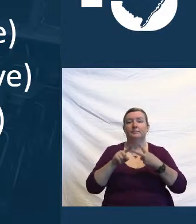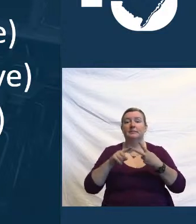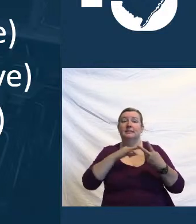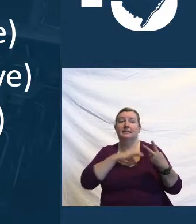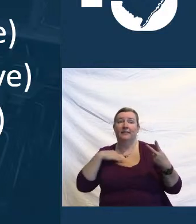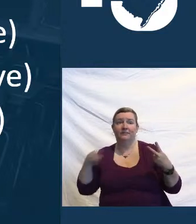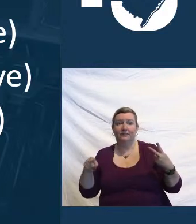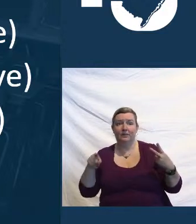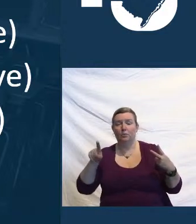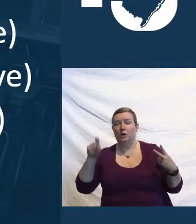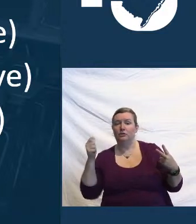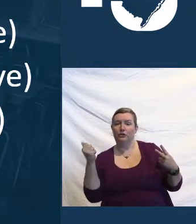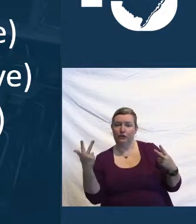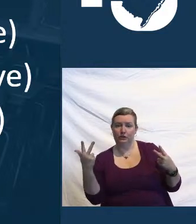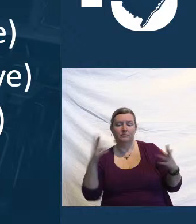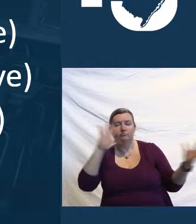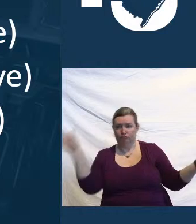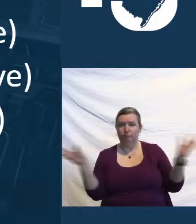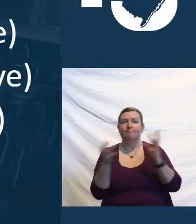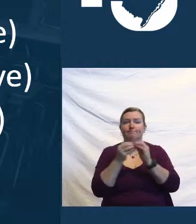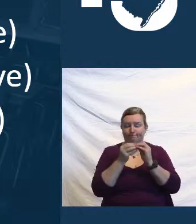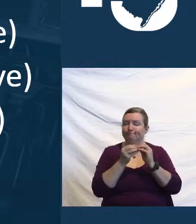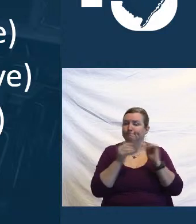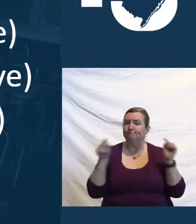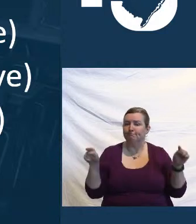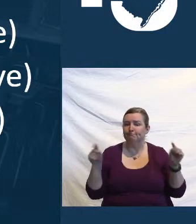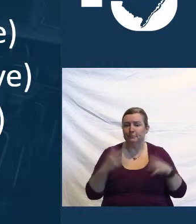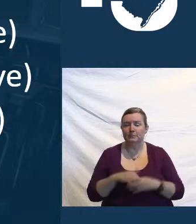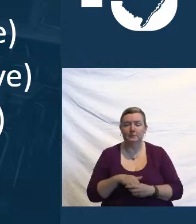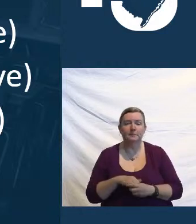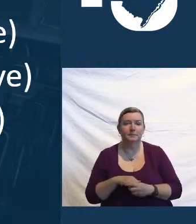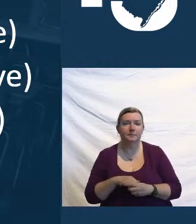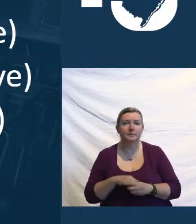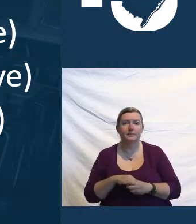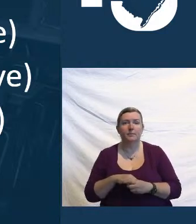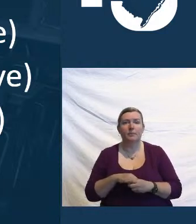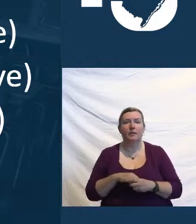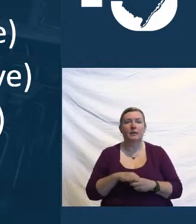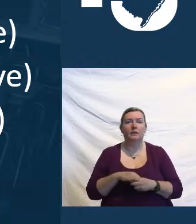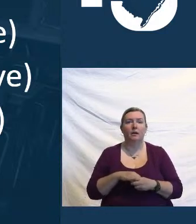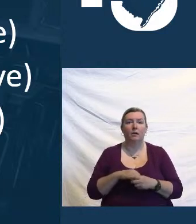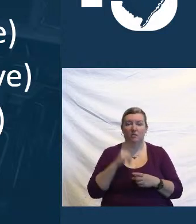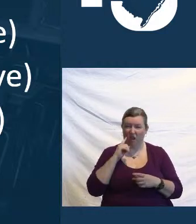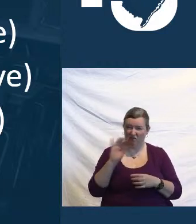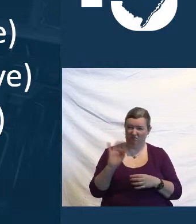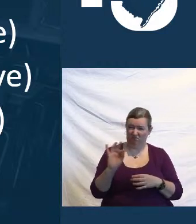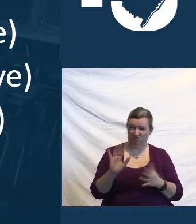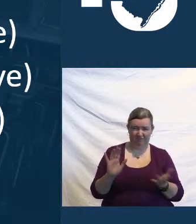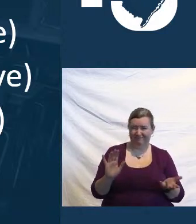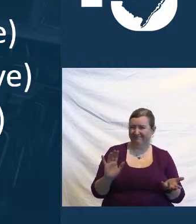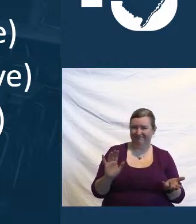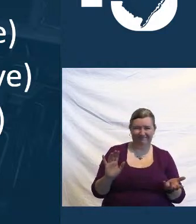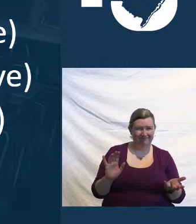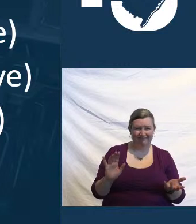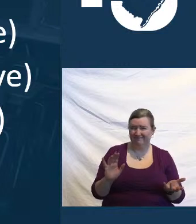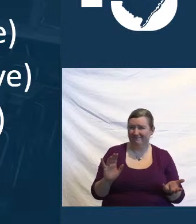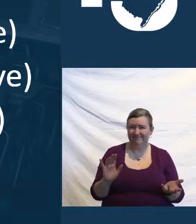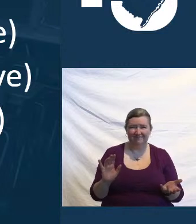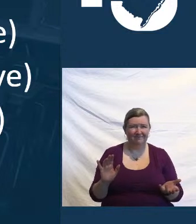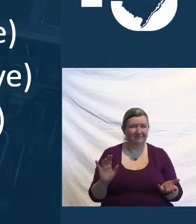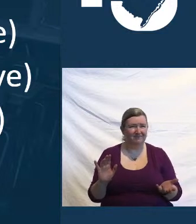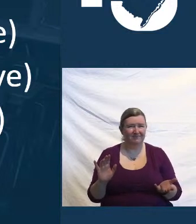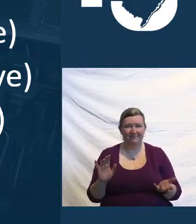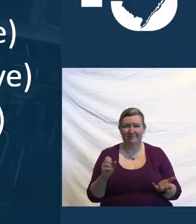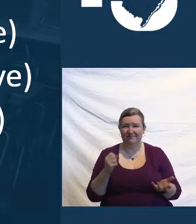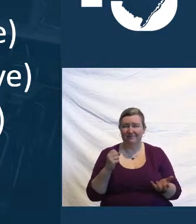cumulatively impacted. Again, we would never, ever, ever minimize any of these numbers. Every one case is one case too